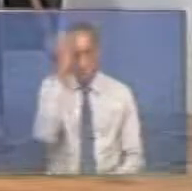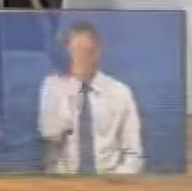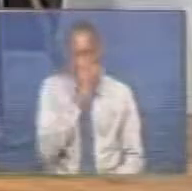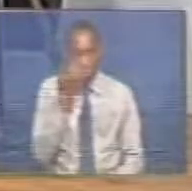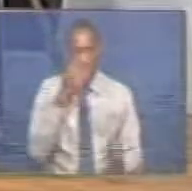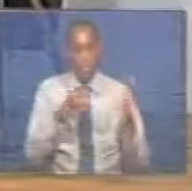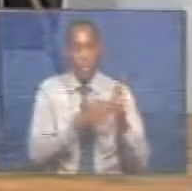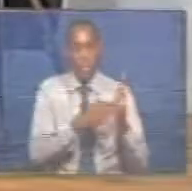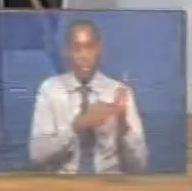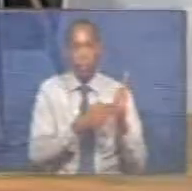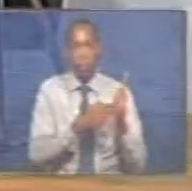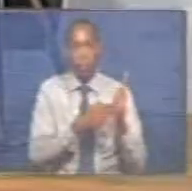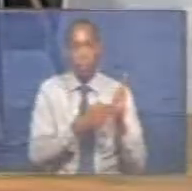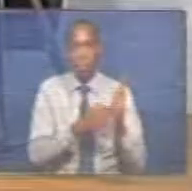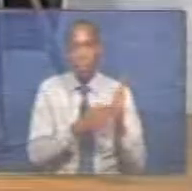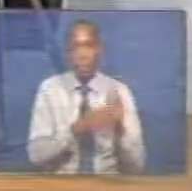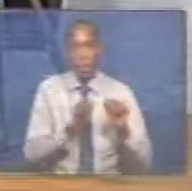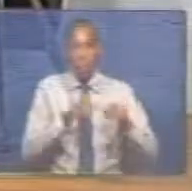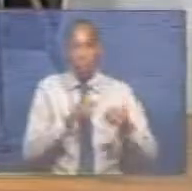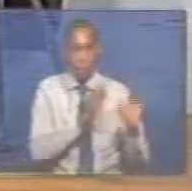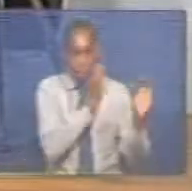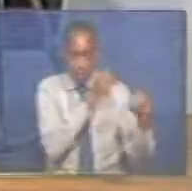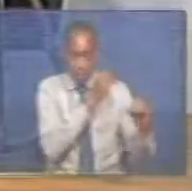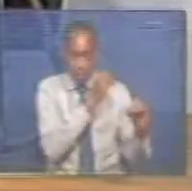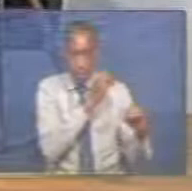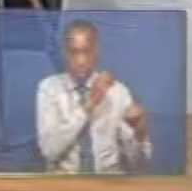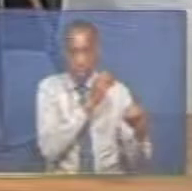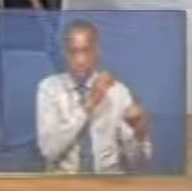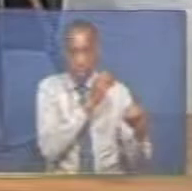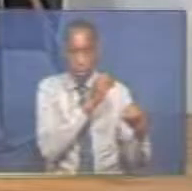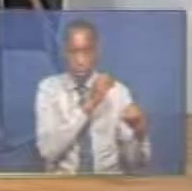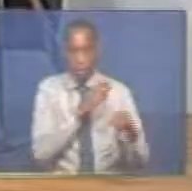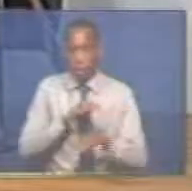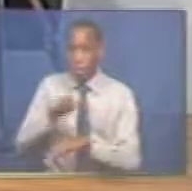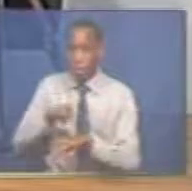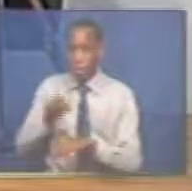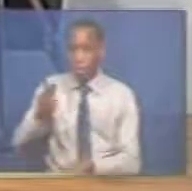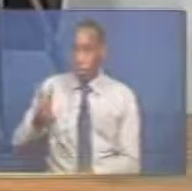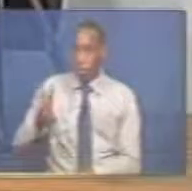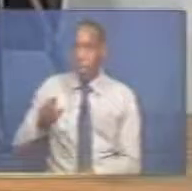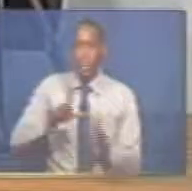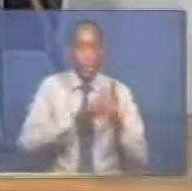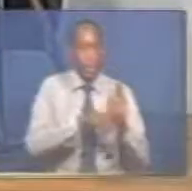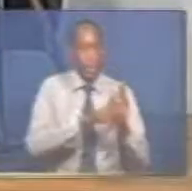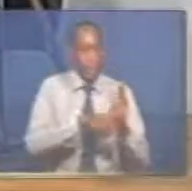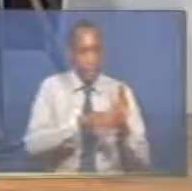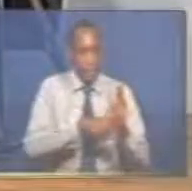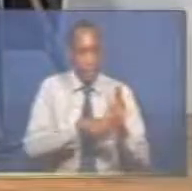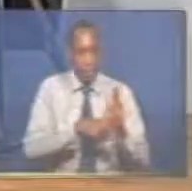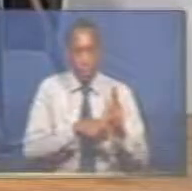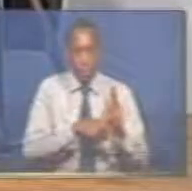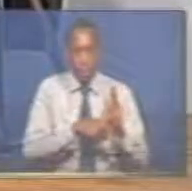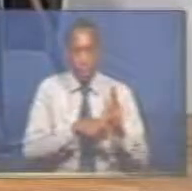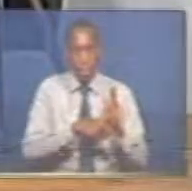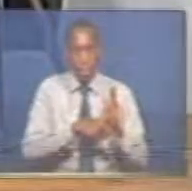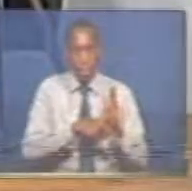Europa League. Actually, we can actually bet. we'll do that on national television. Yeah, we'll do that off air. I'm not sure. You know,